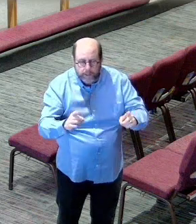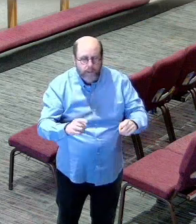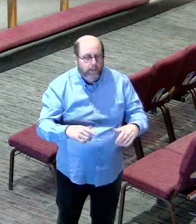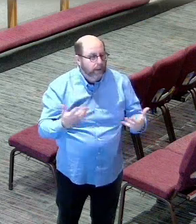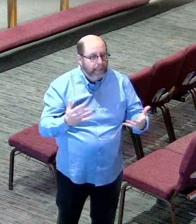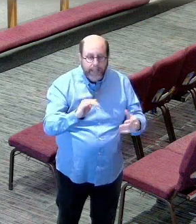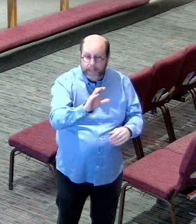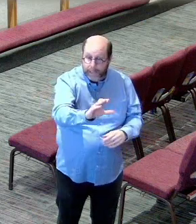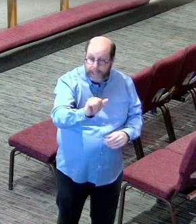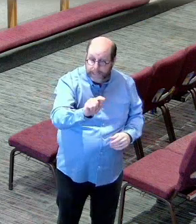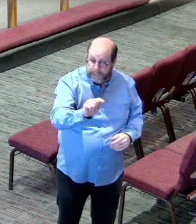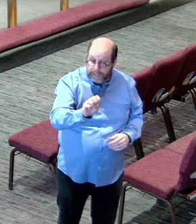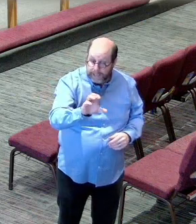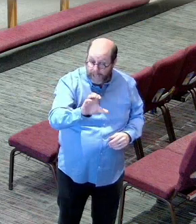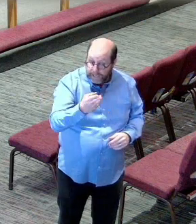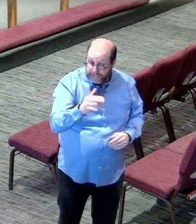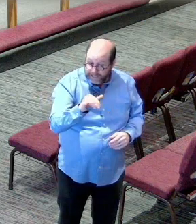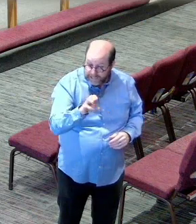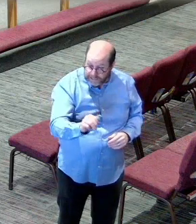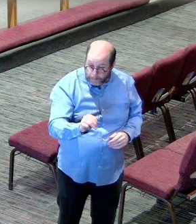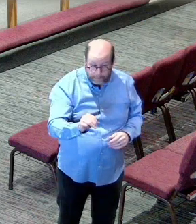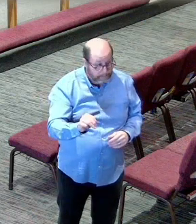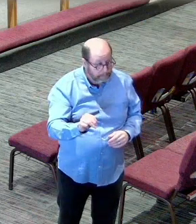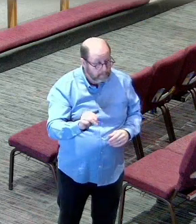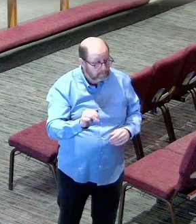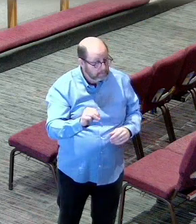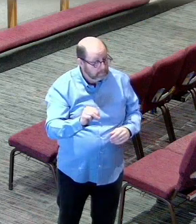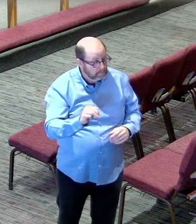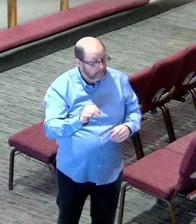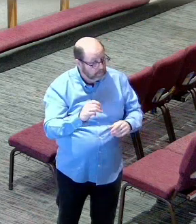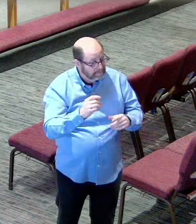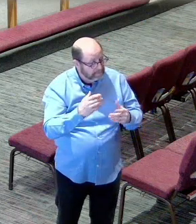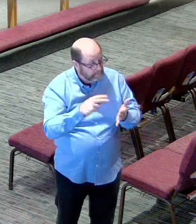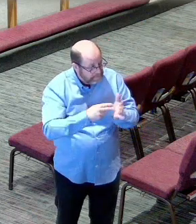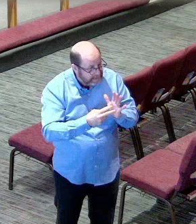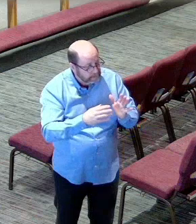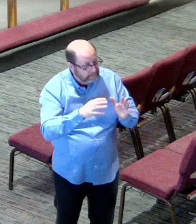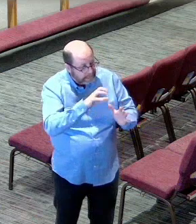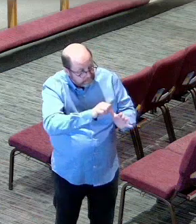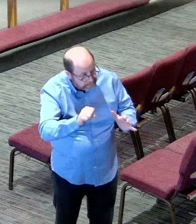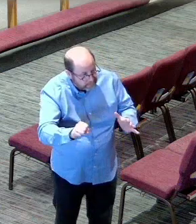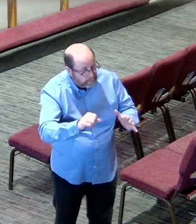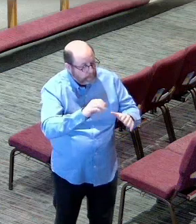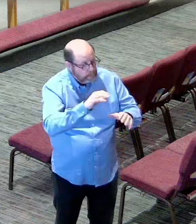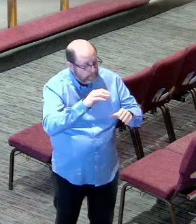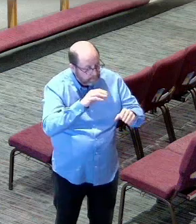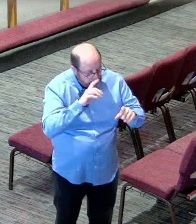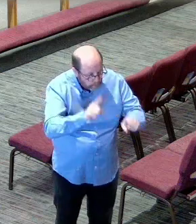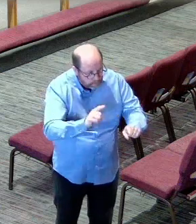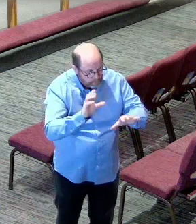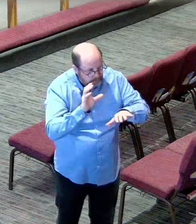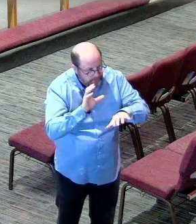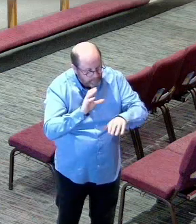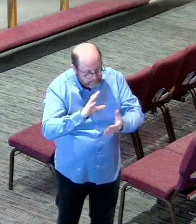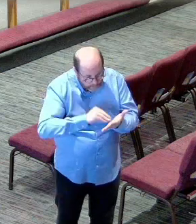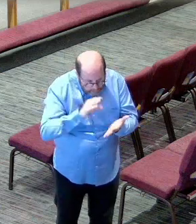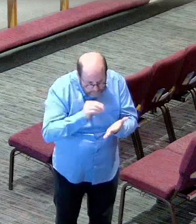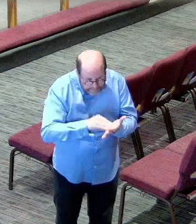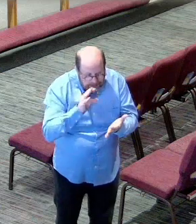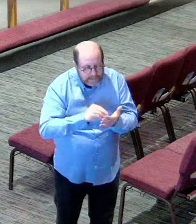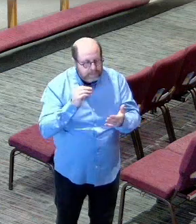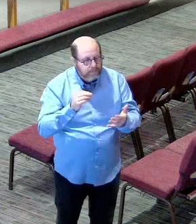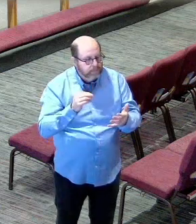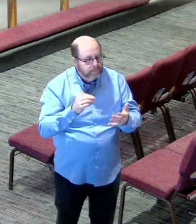both junior and adult, regular Bible class attendance and worship attendance.